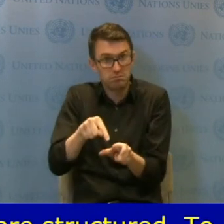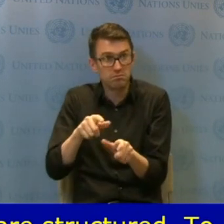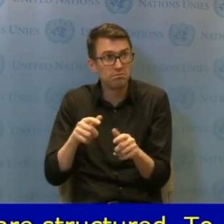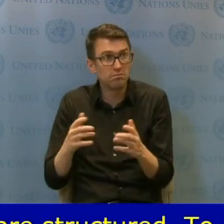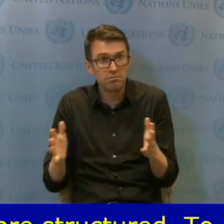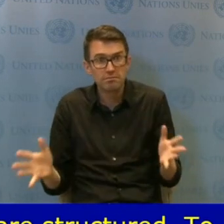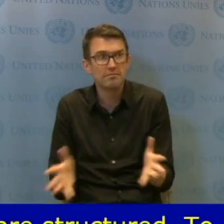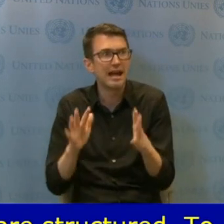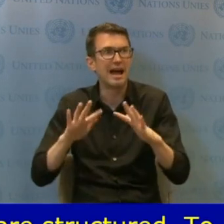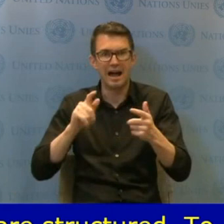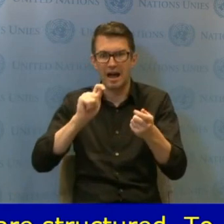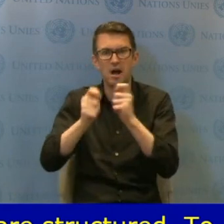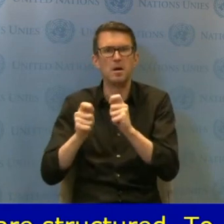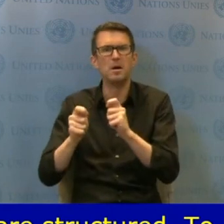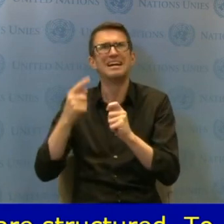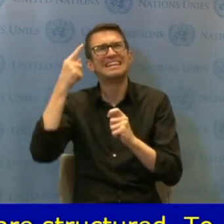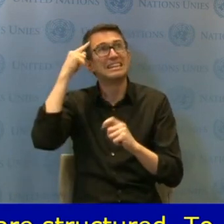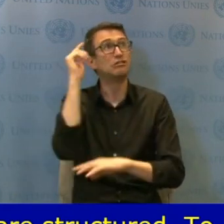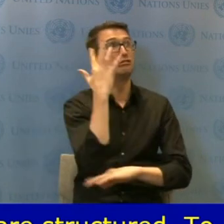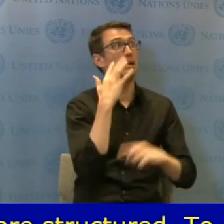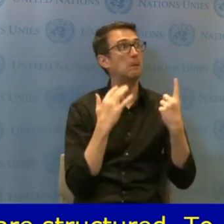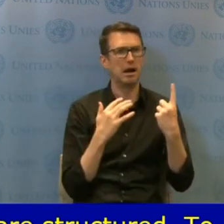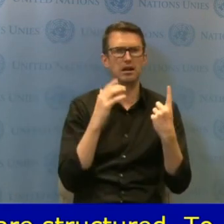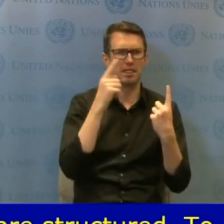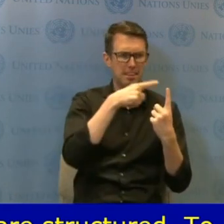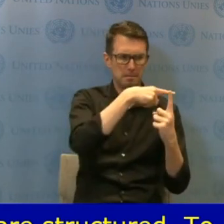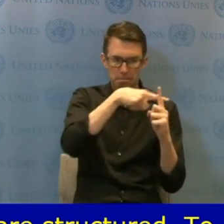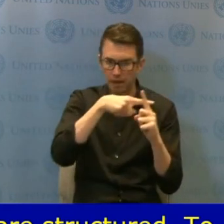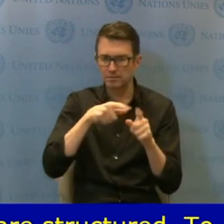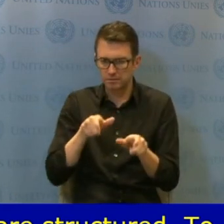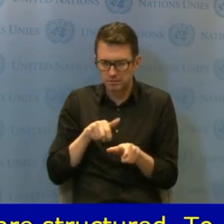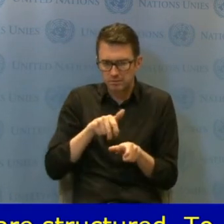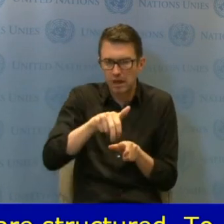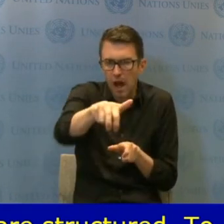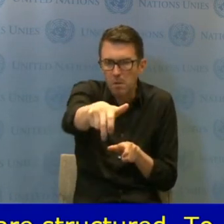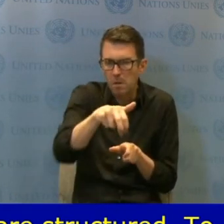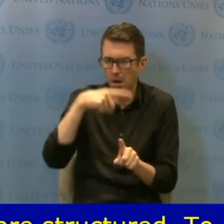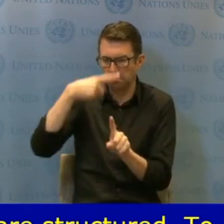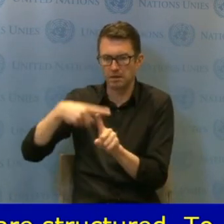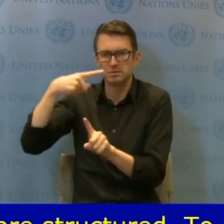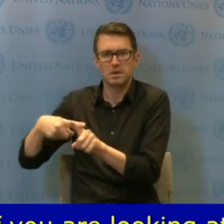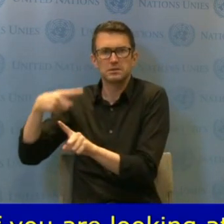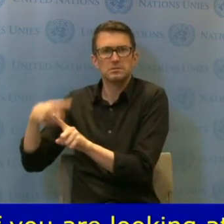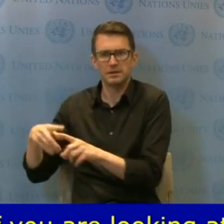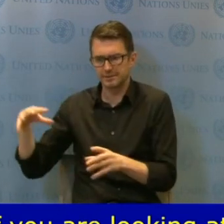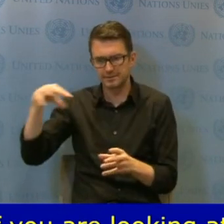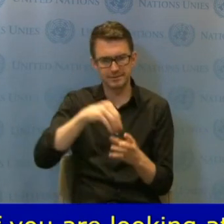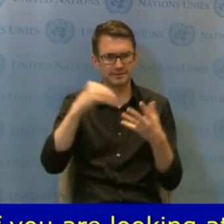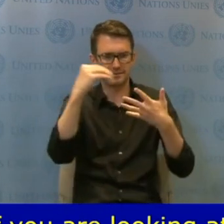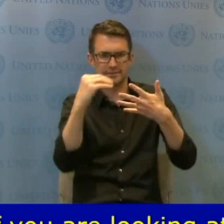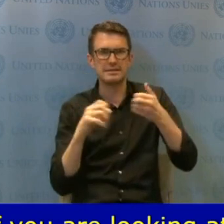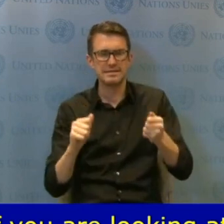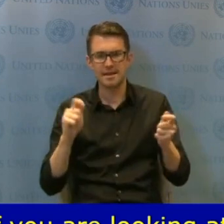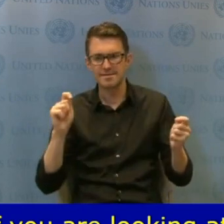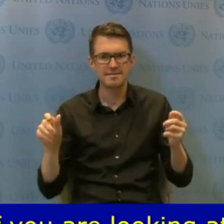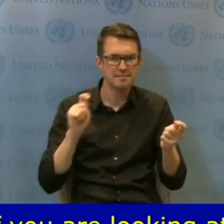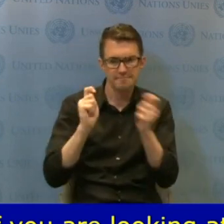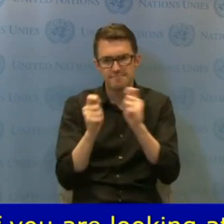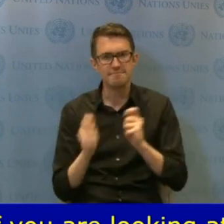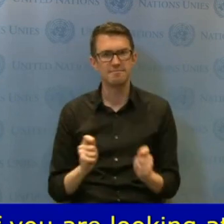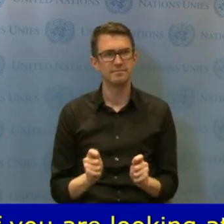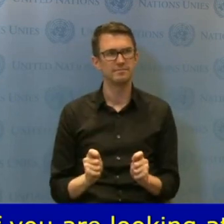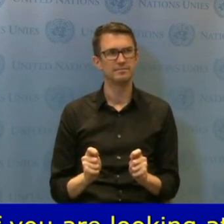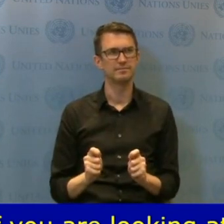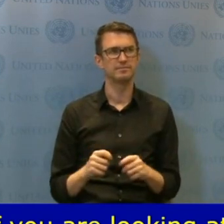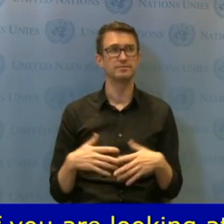environmentally friendly or more gender-friendly cities, think about the intersection between gender